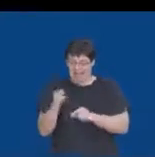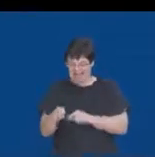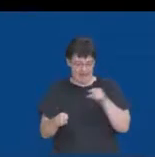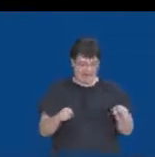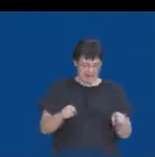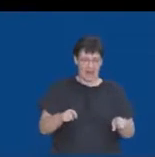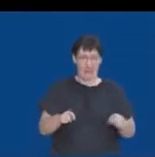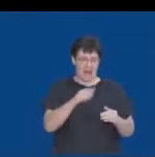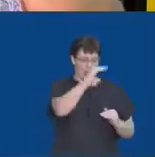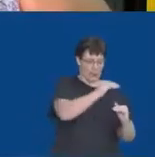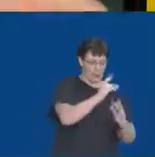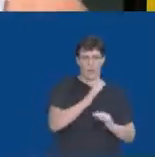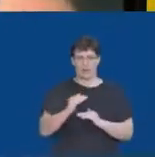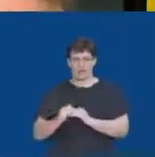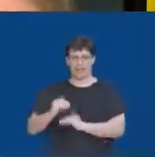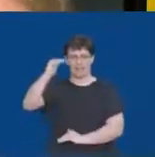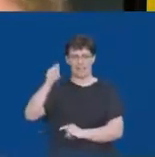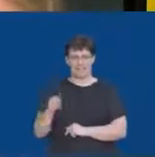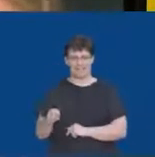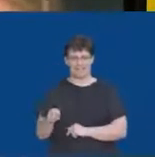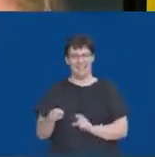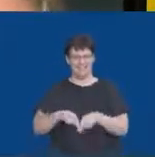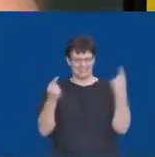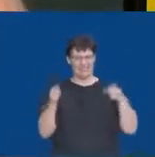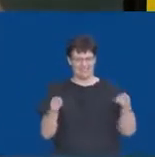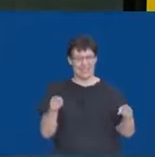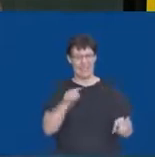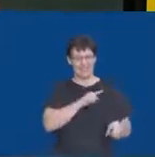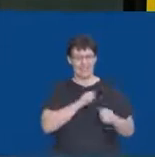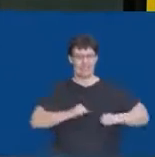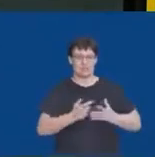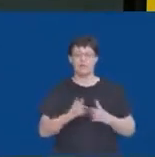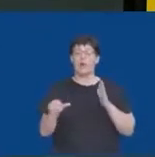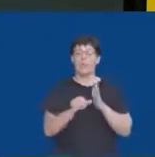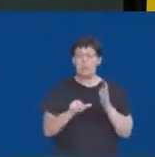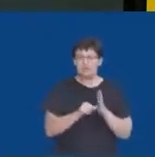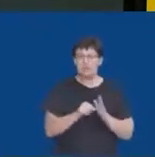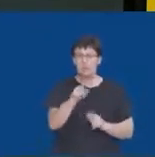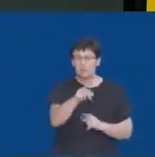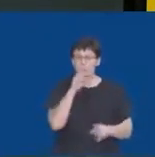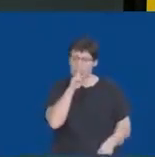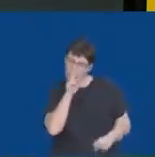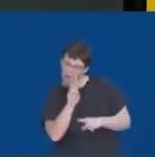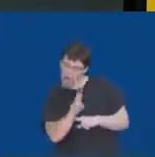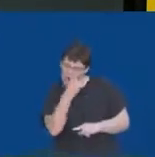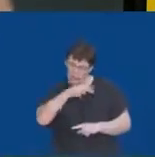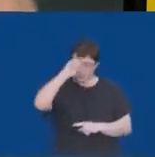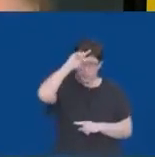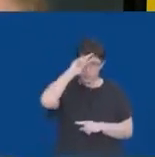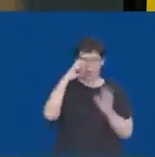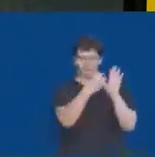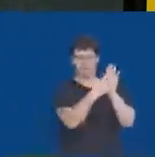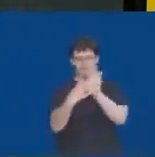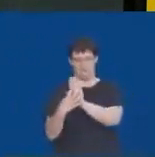scale was smaller and only starts at 60, and that's our space. So it's important that you critically interpret these